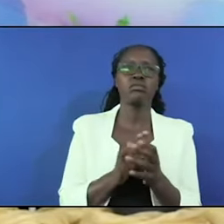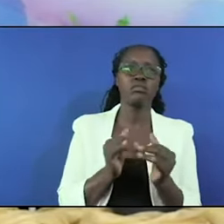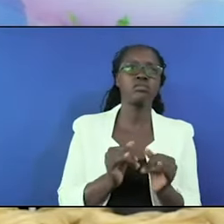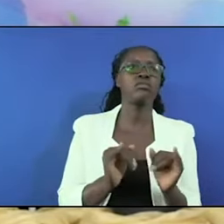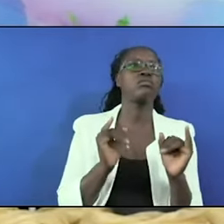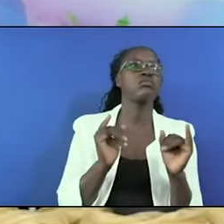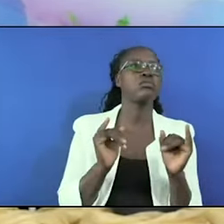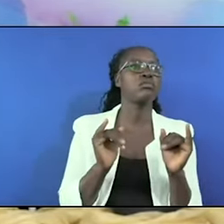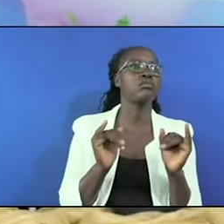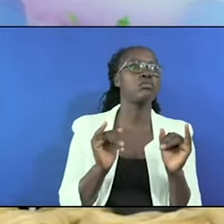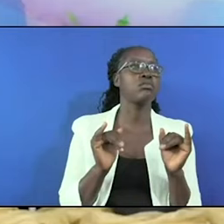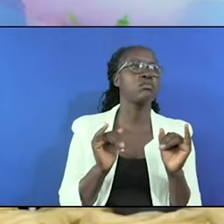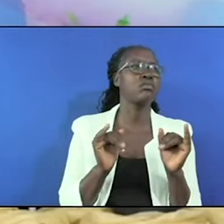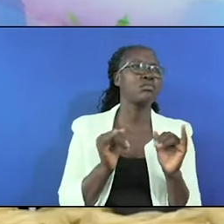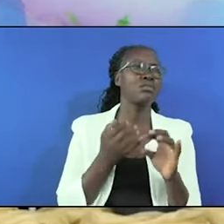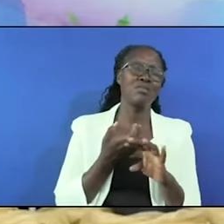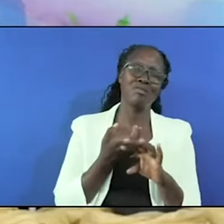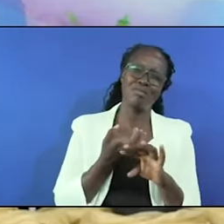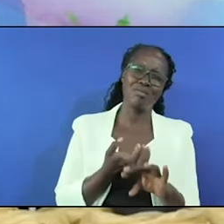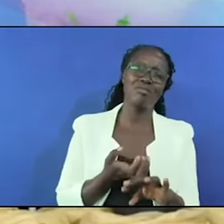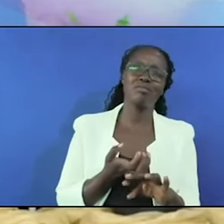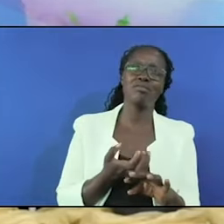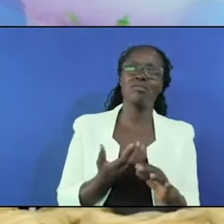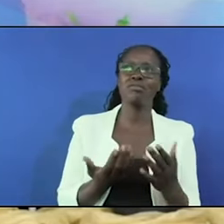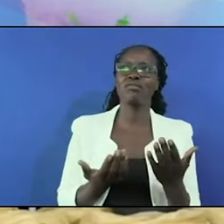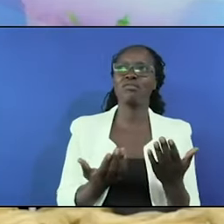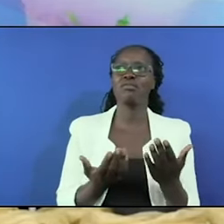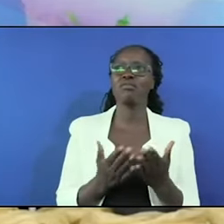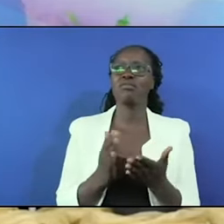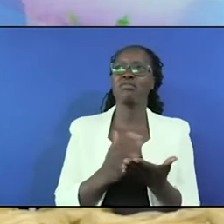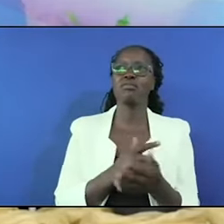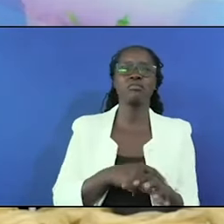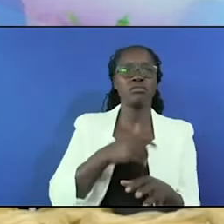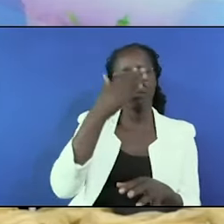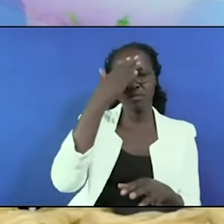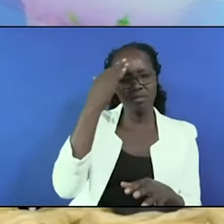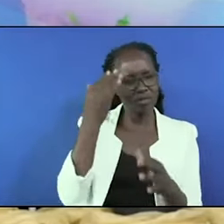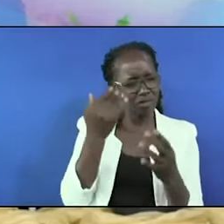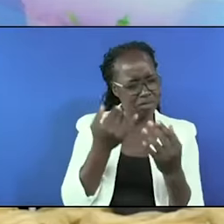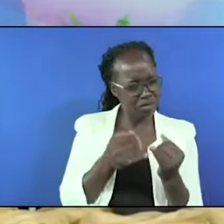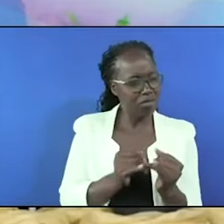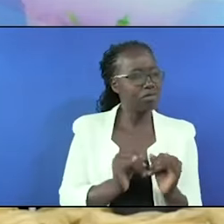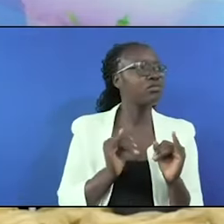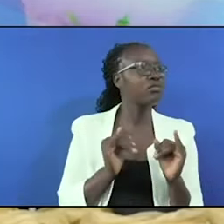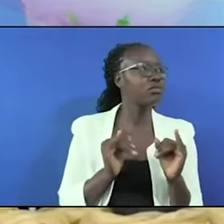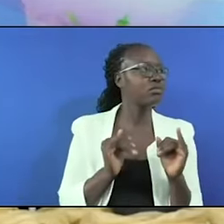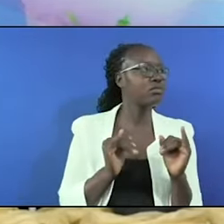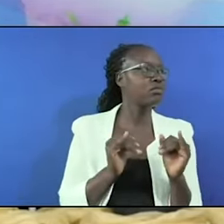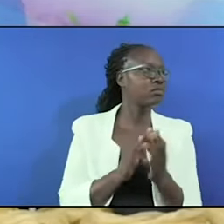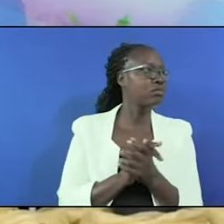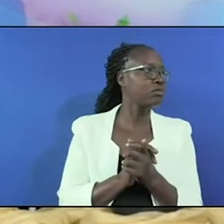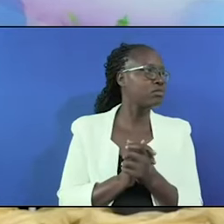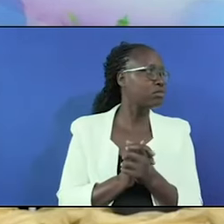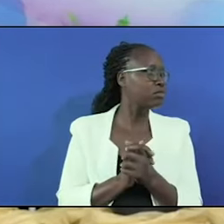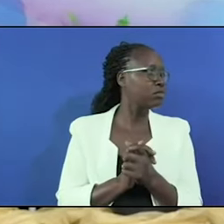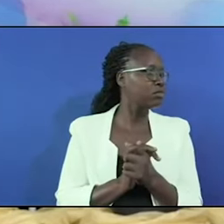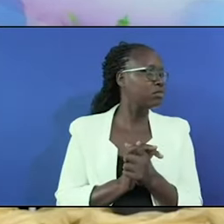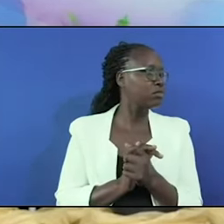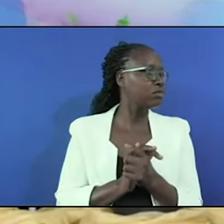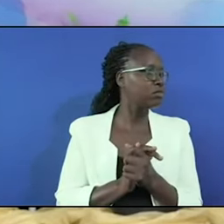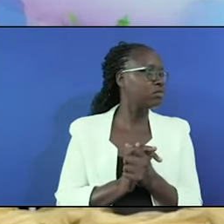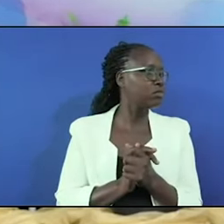If you try. Ningumu. Sometimes probably you forget, but you try. Thank you very much for being sincere.